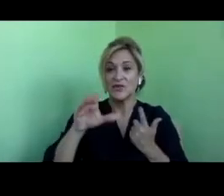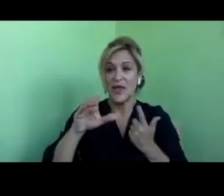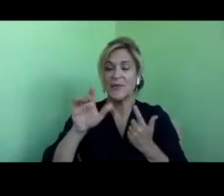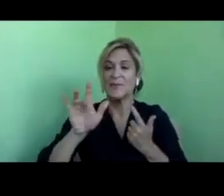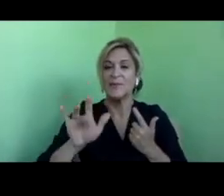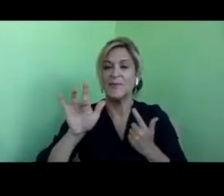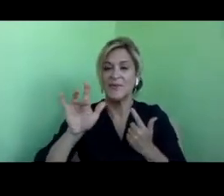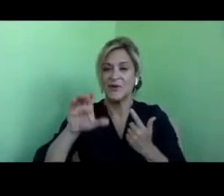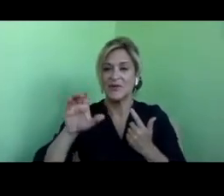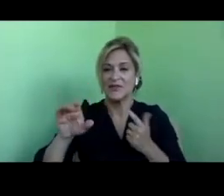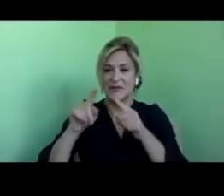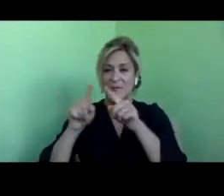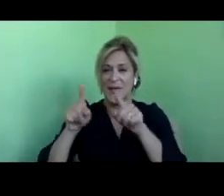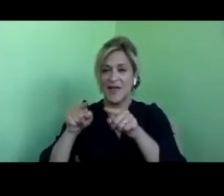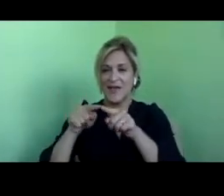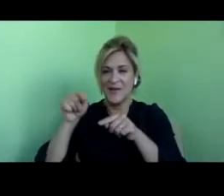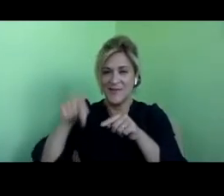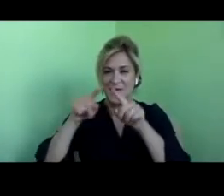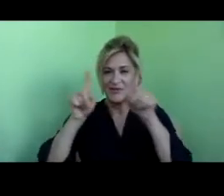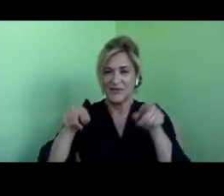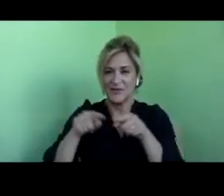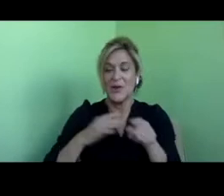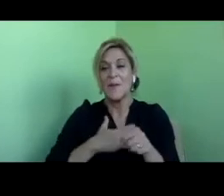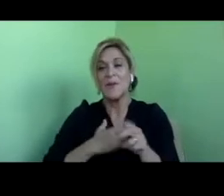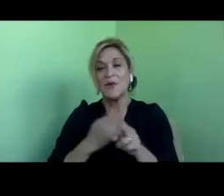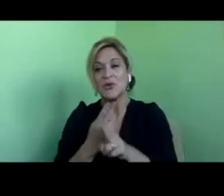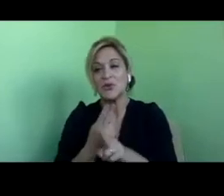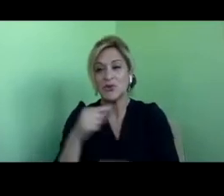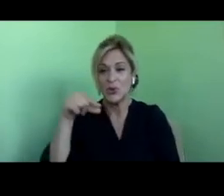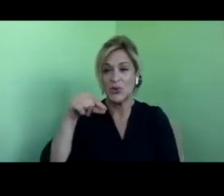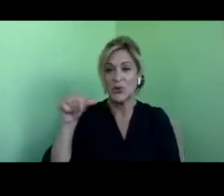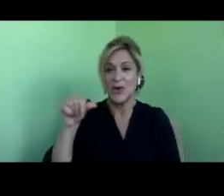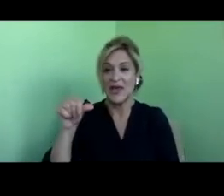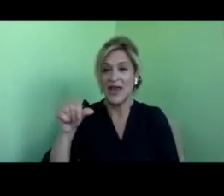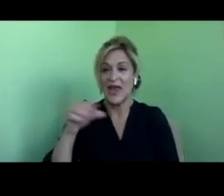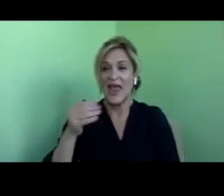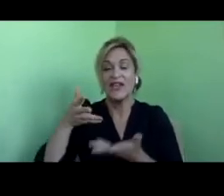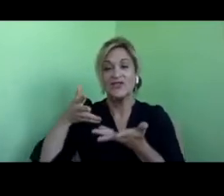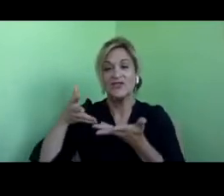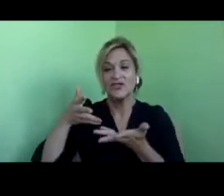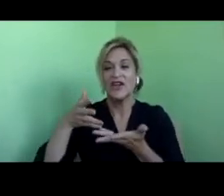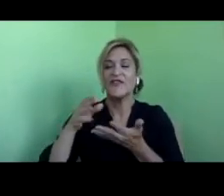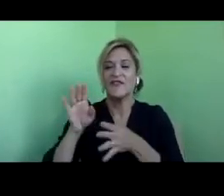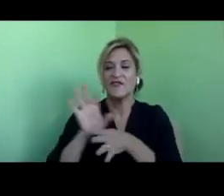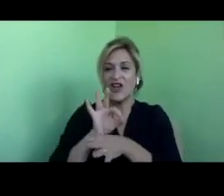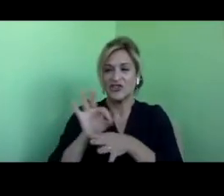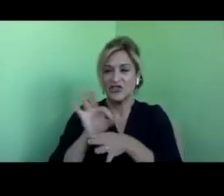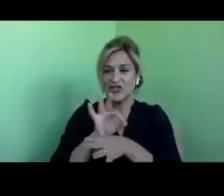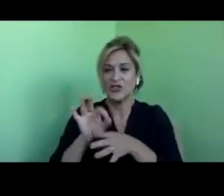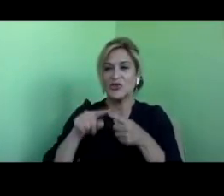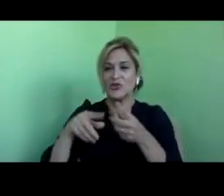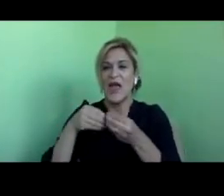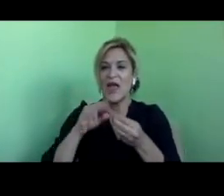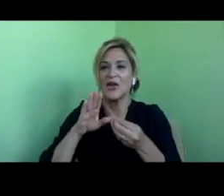of your screen. Please use the Q&A and chat functions at the bottom of your screen to share your questions, comments, or